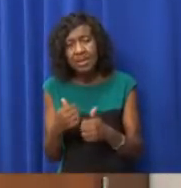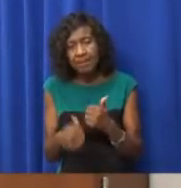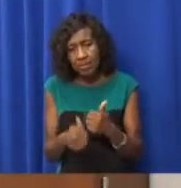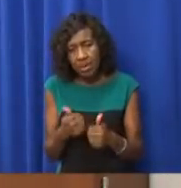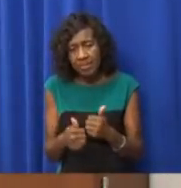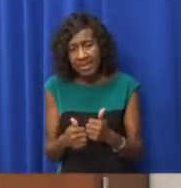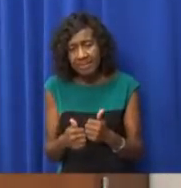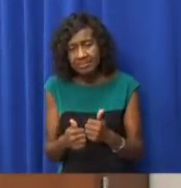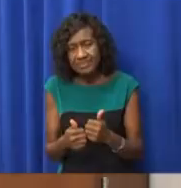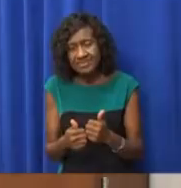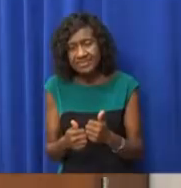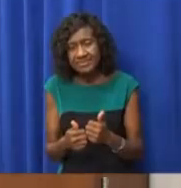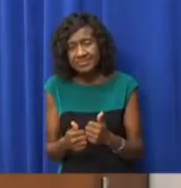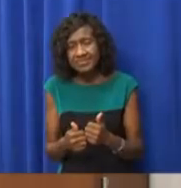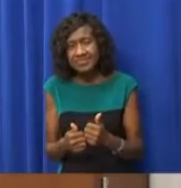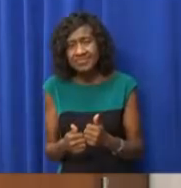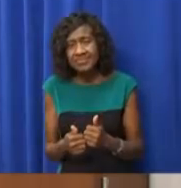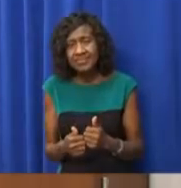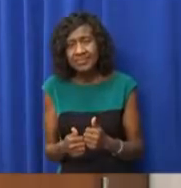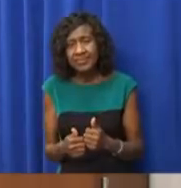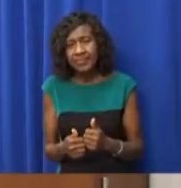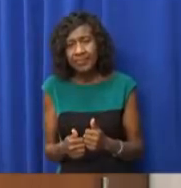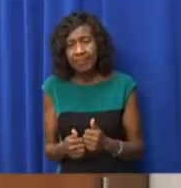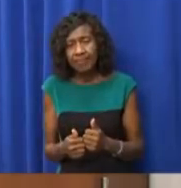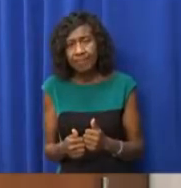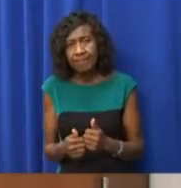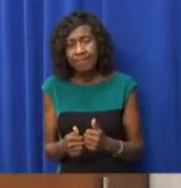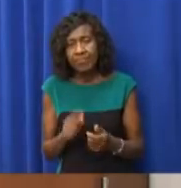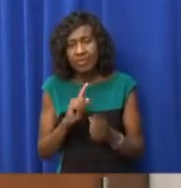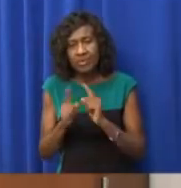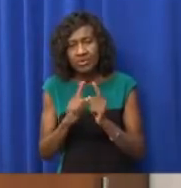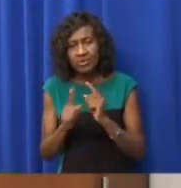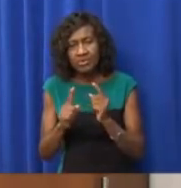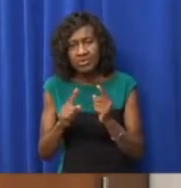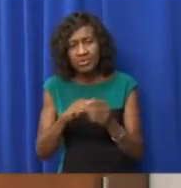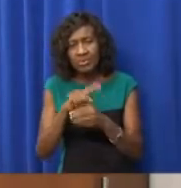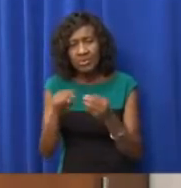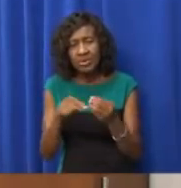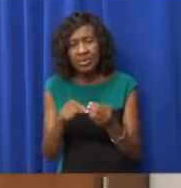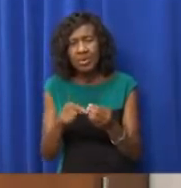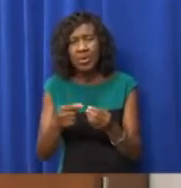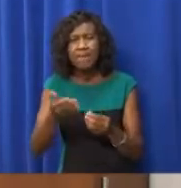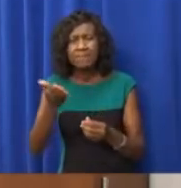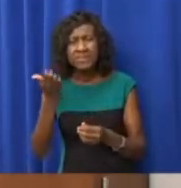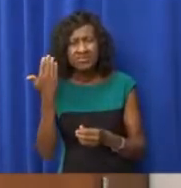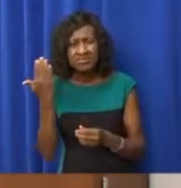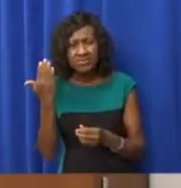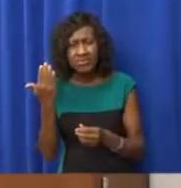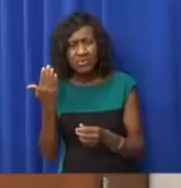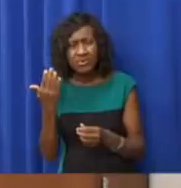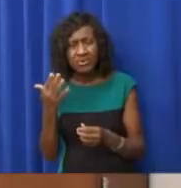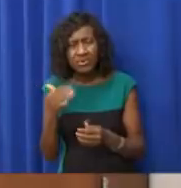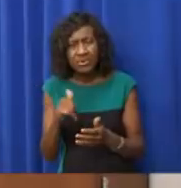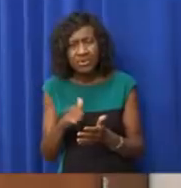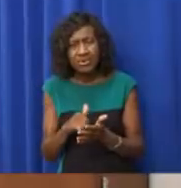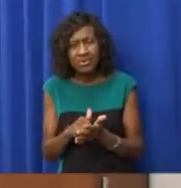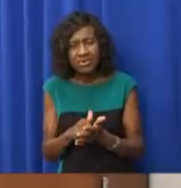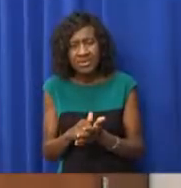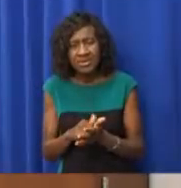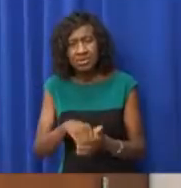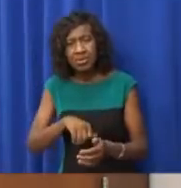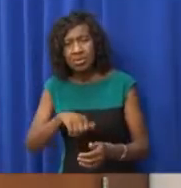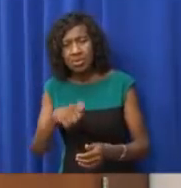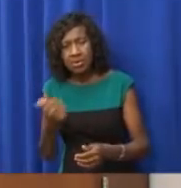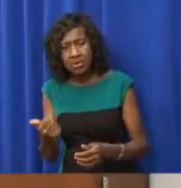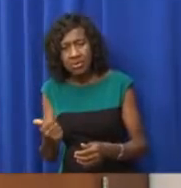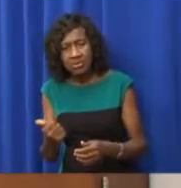at their discretion. We've talked previously about this, but it's very likely that routine medical services would